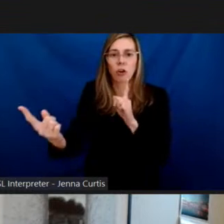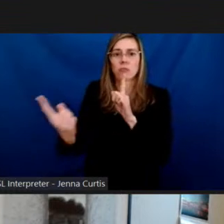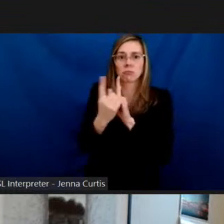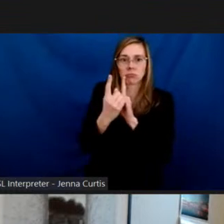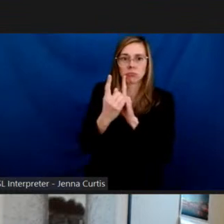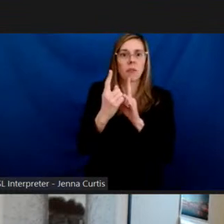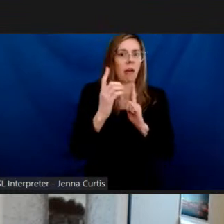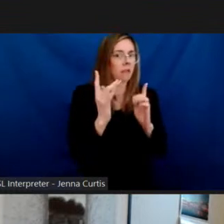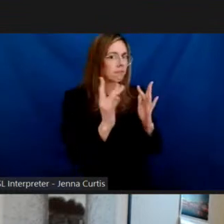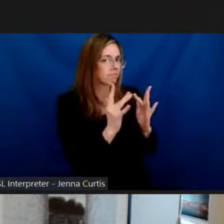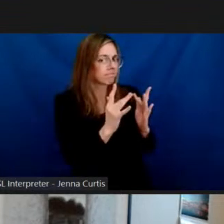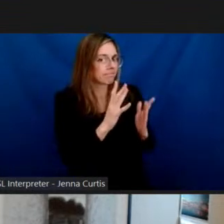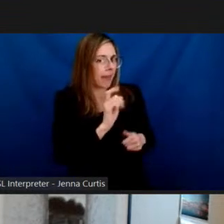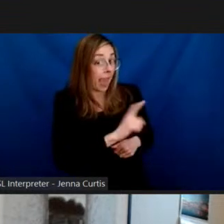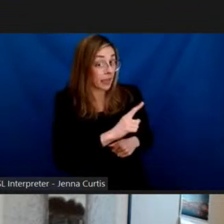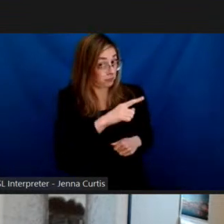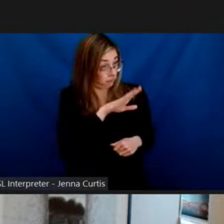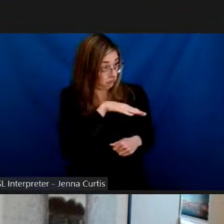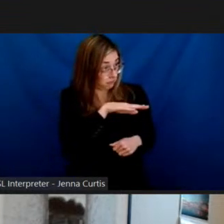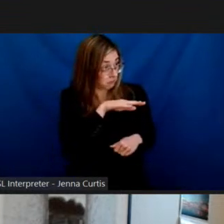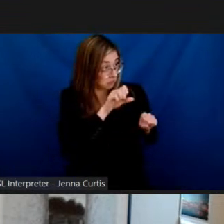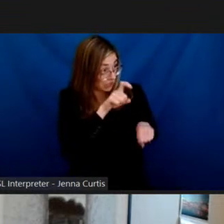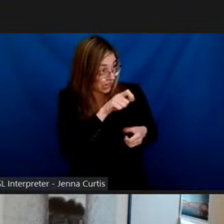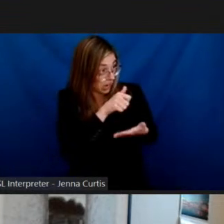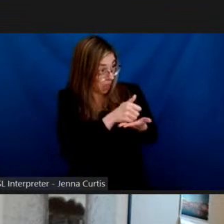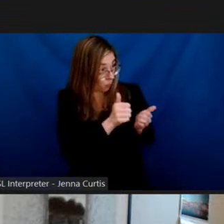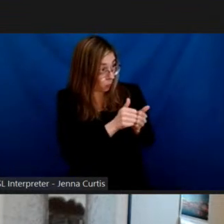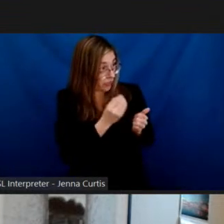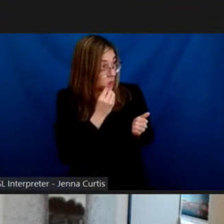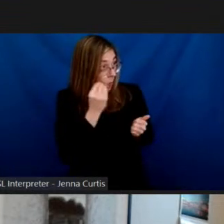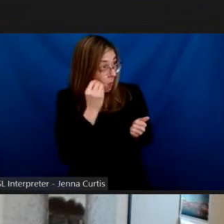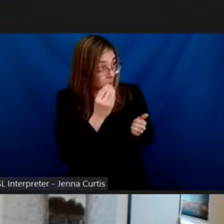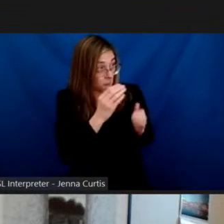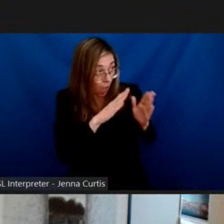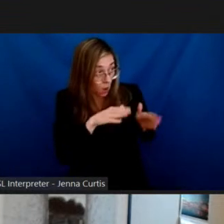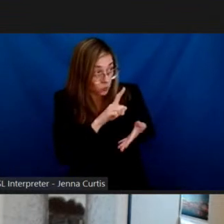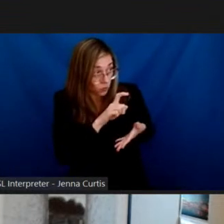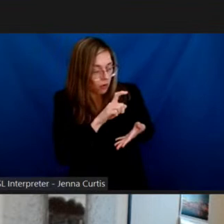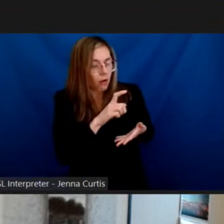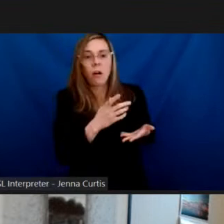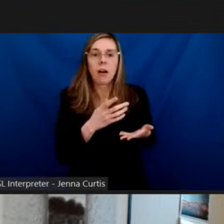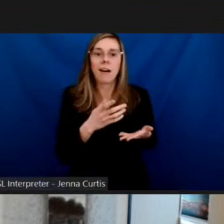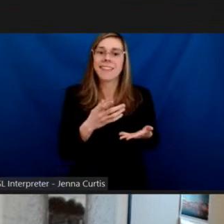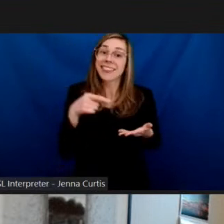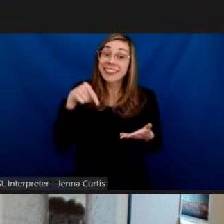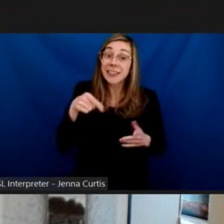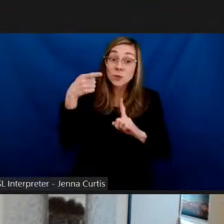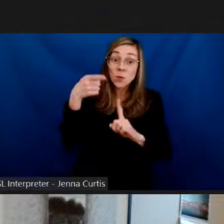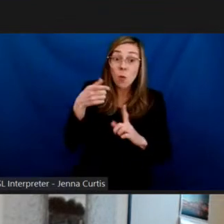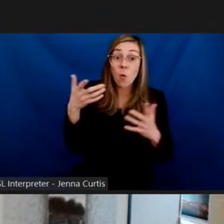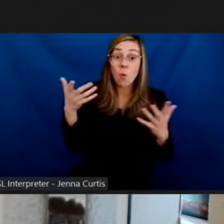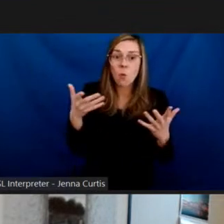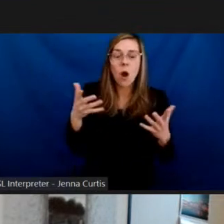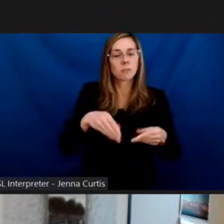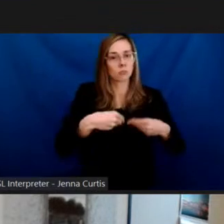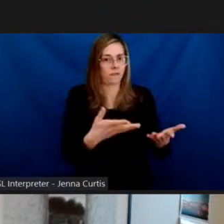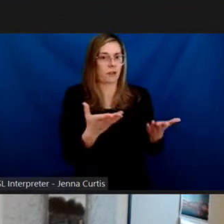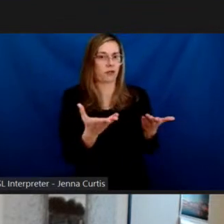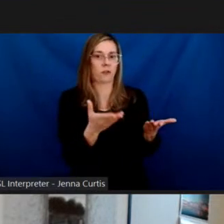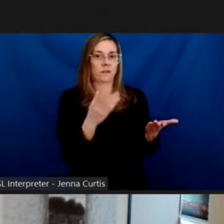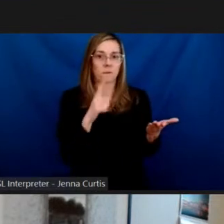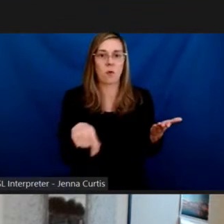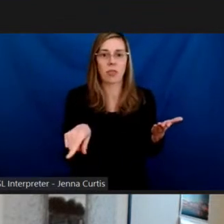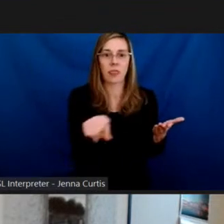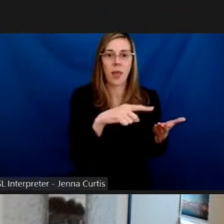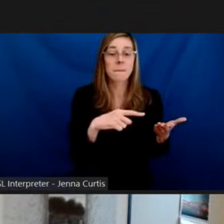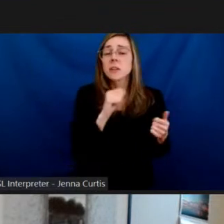to bring services closer to the people who need them, with the goal not just of having them stay in a camp, but